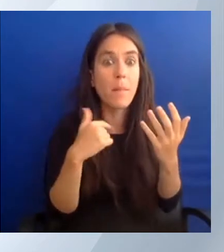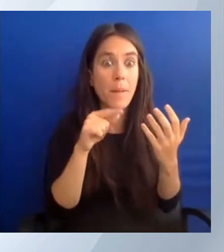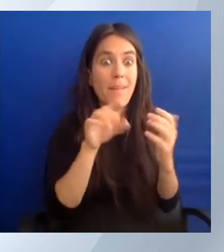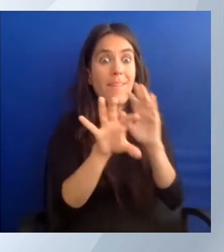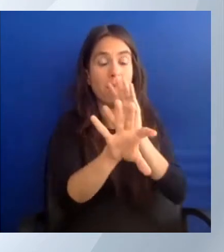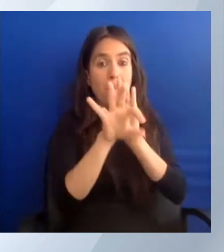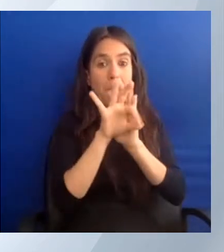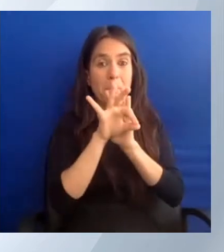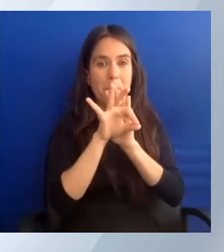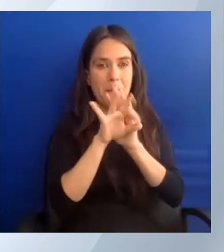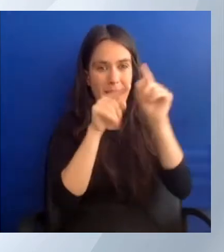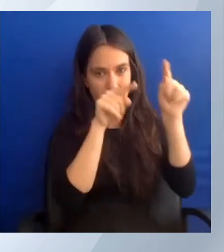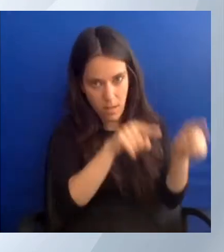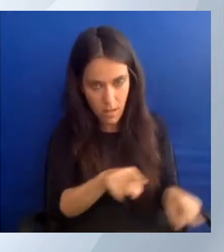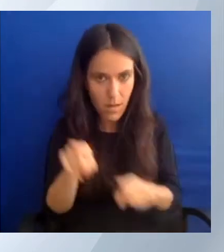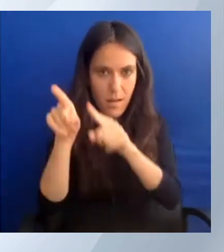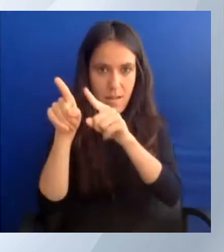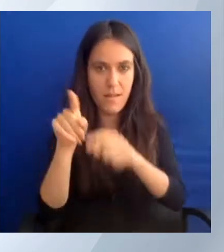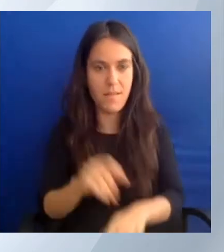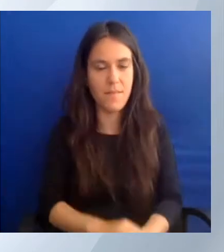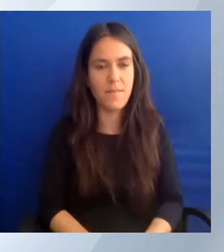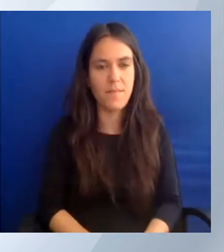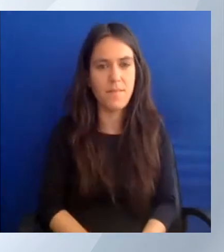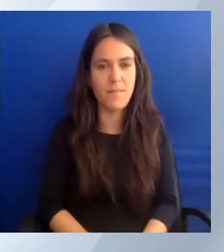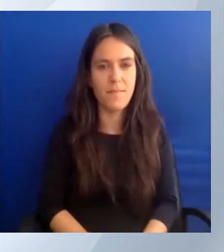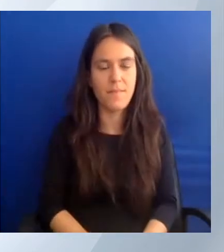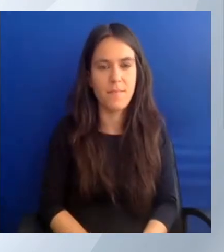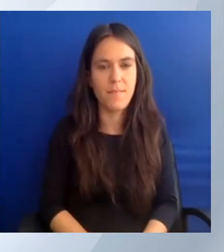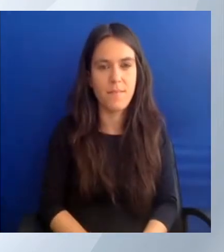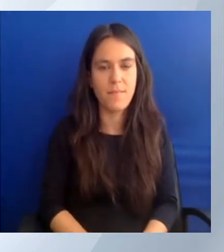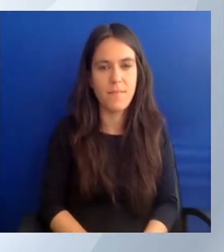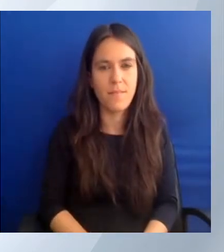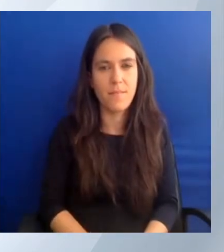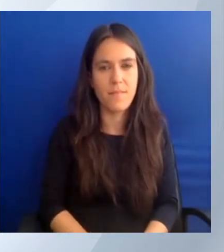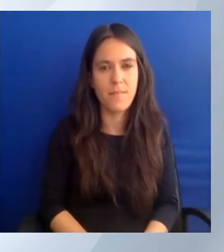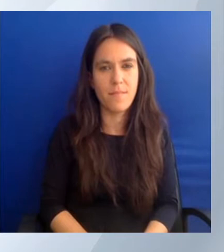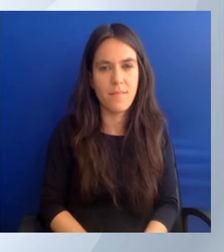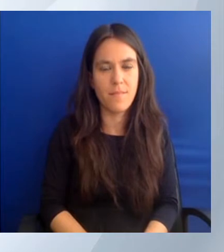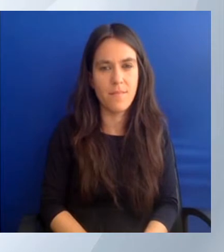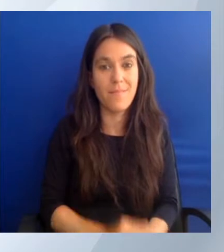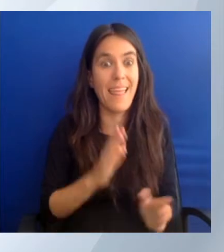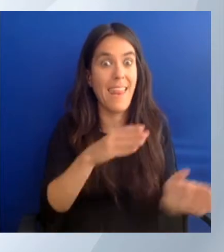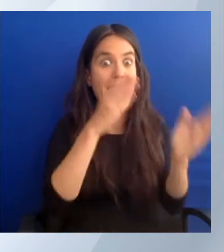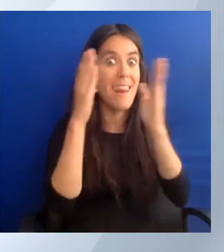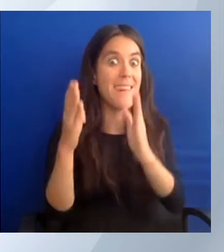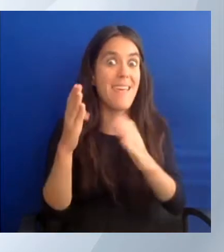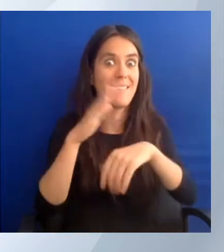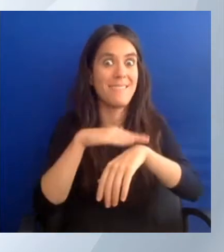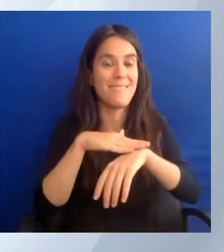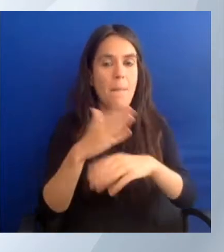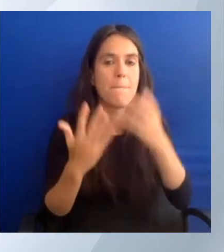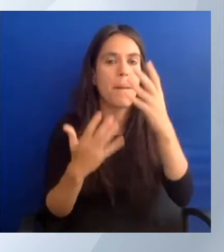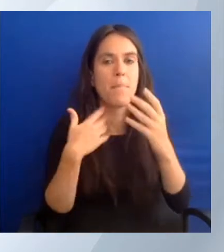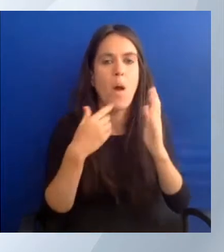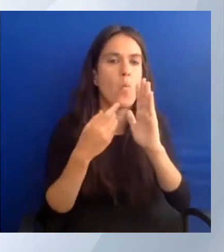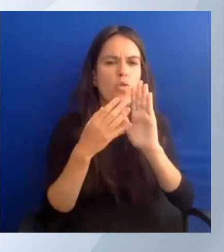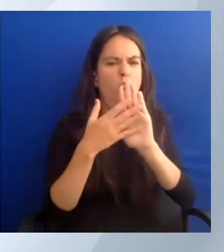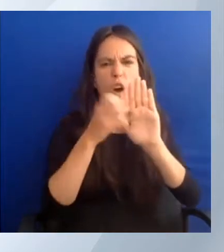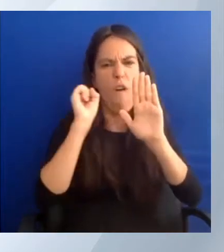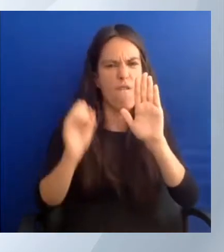it will store the value like this. Next time, I want to retrieve this value.